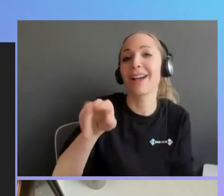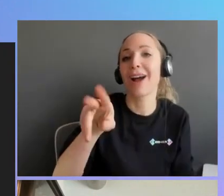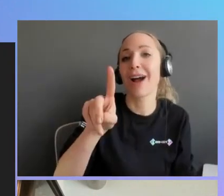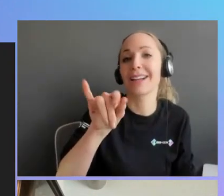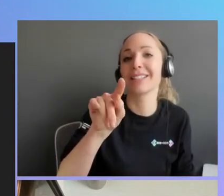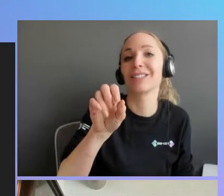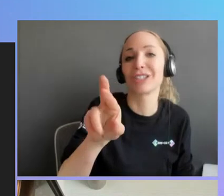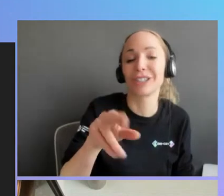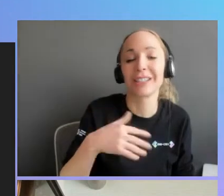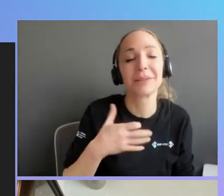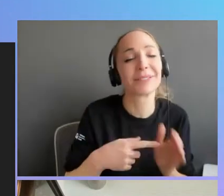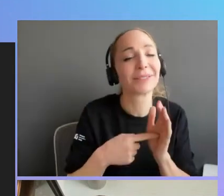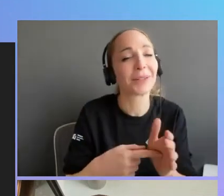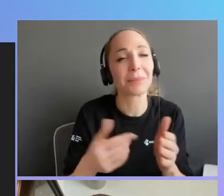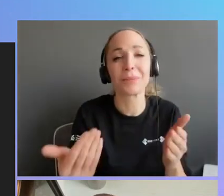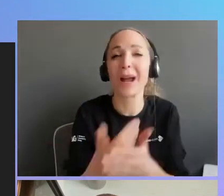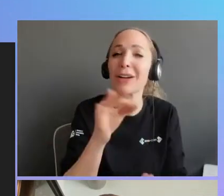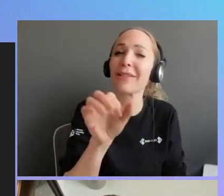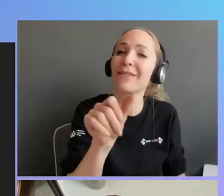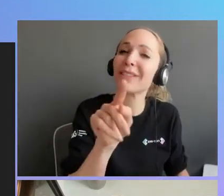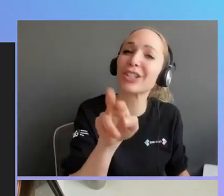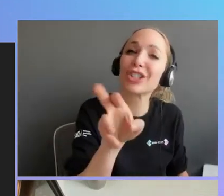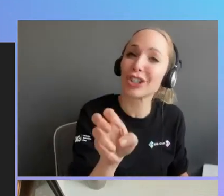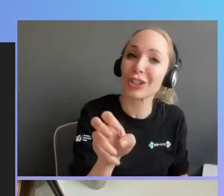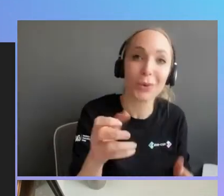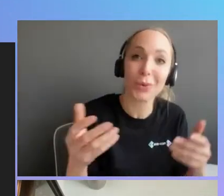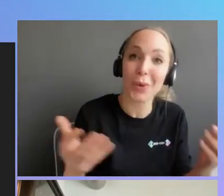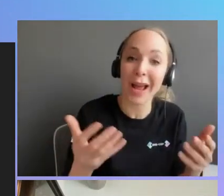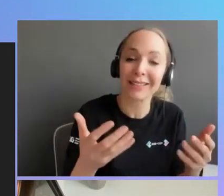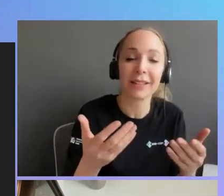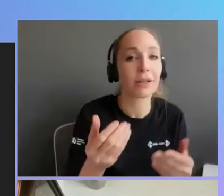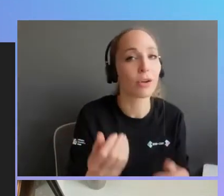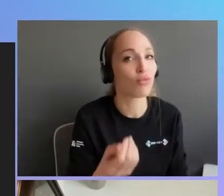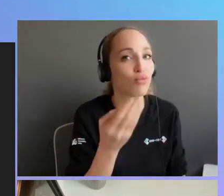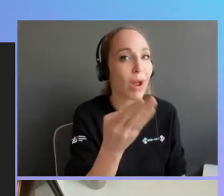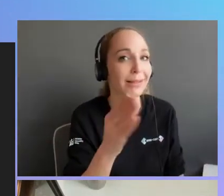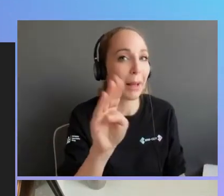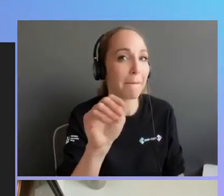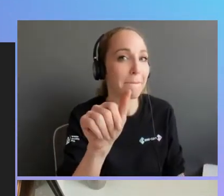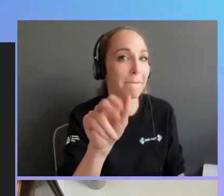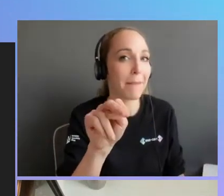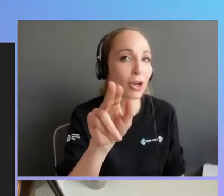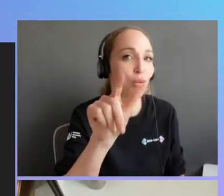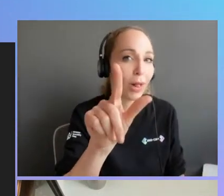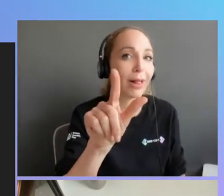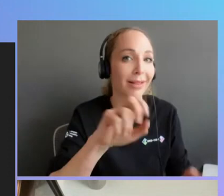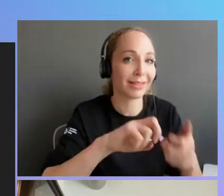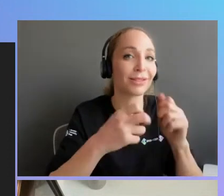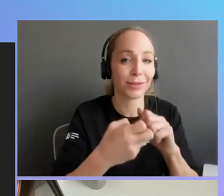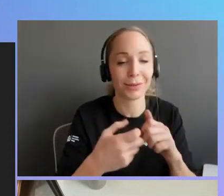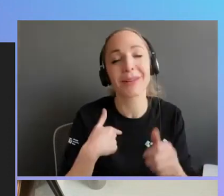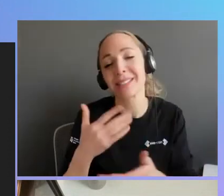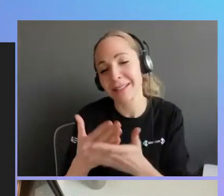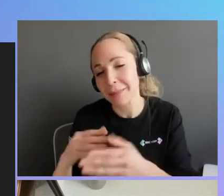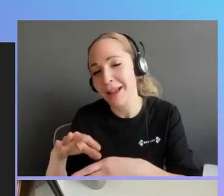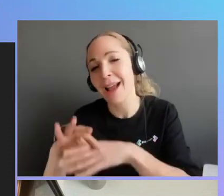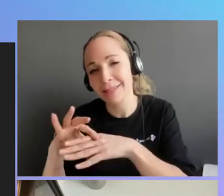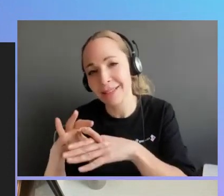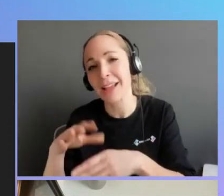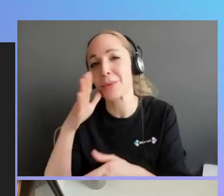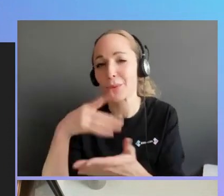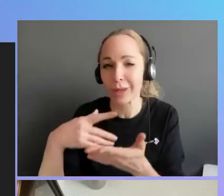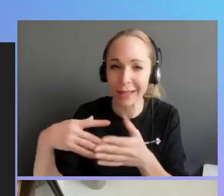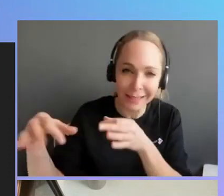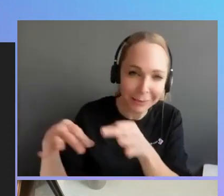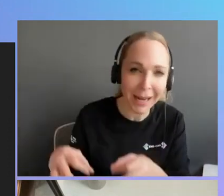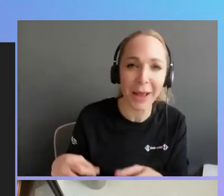brand new feature in the extension, which is to raise a manual issue. We do have content that will walk you through the remaining testing to be performed after you've